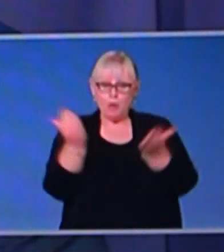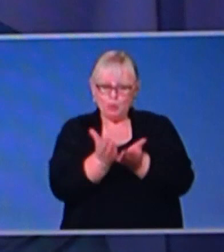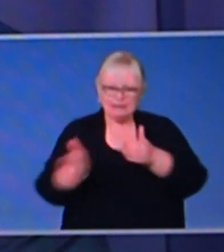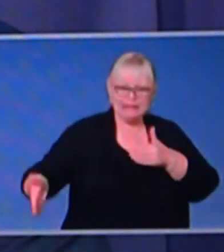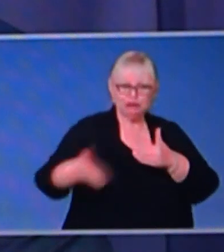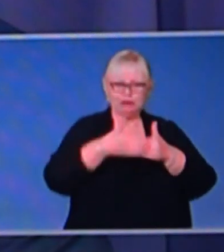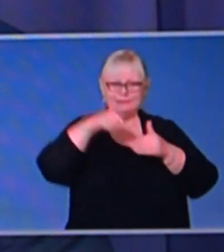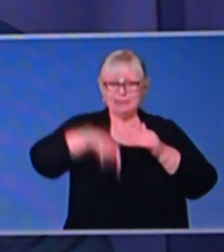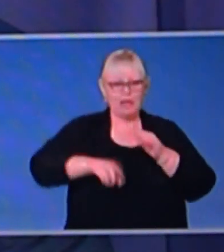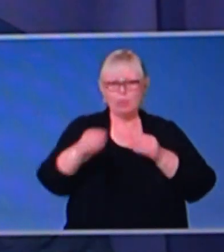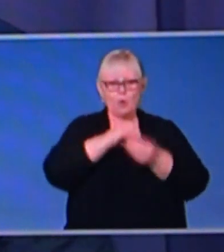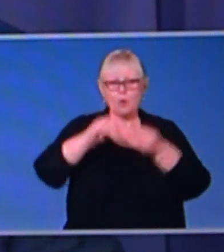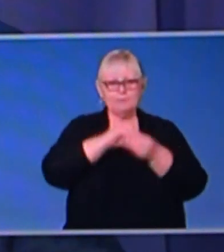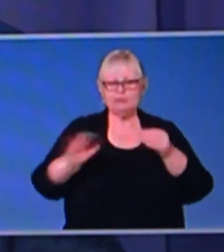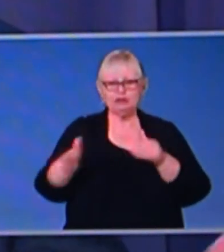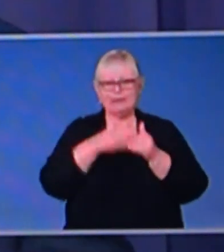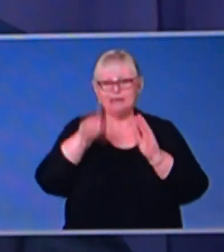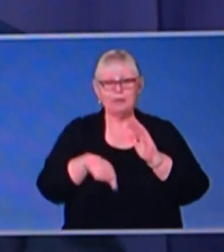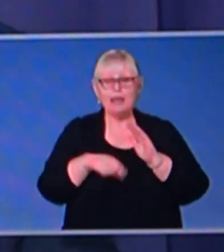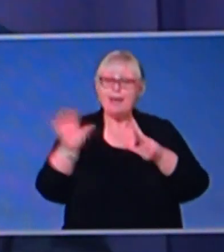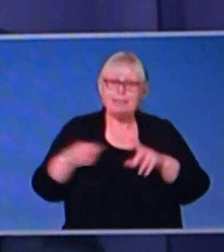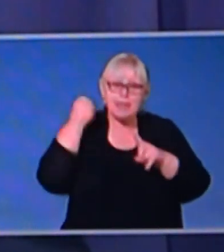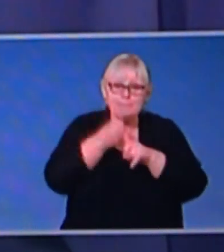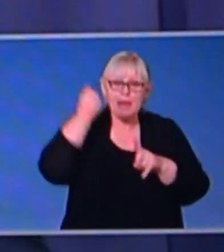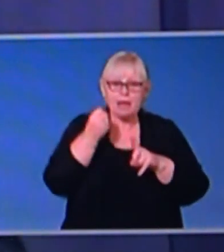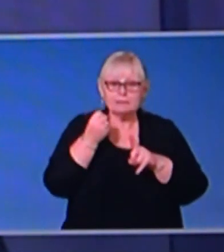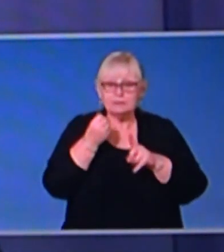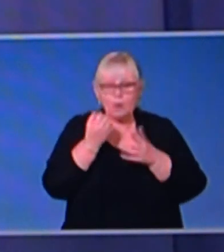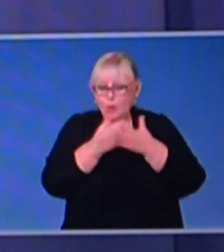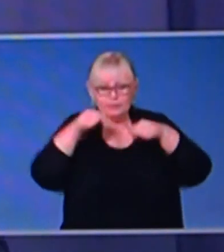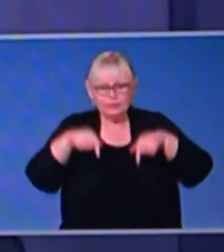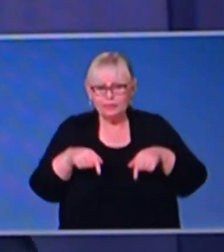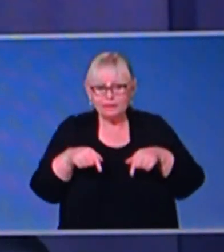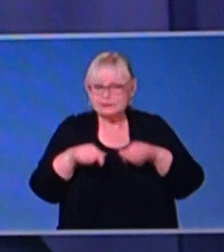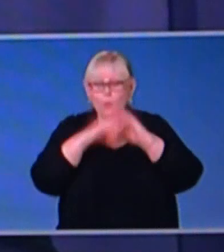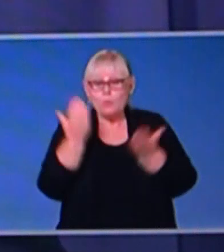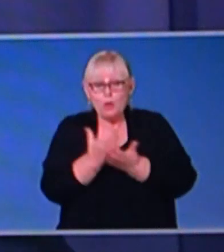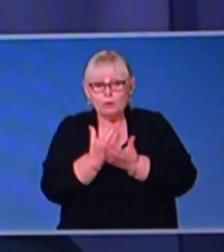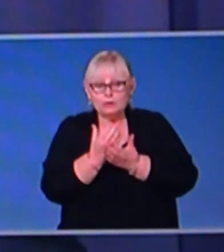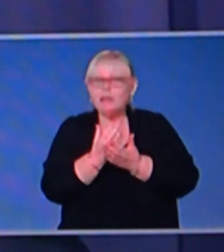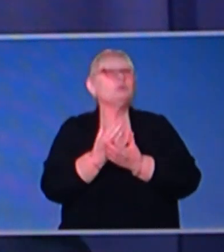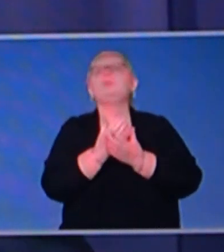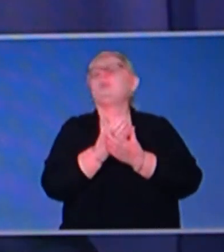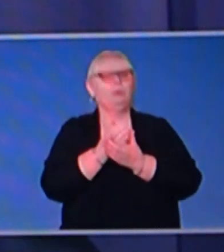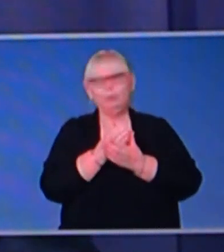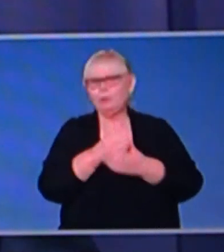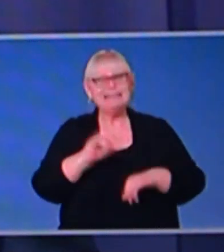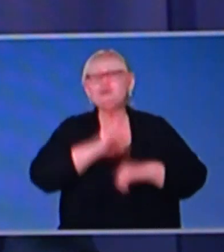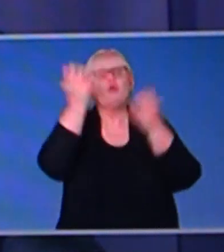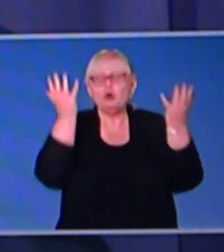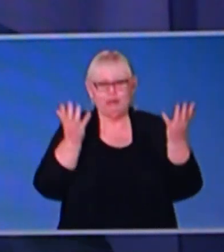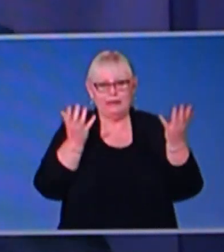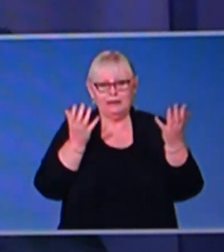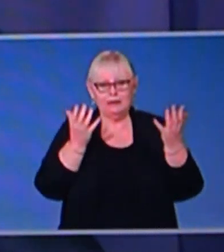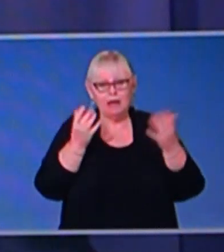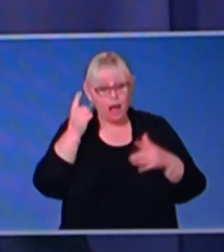economy. The implications and impacts of this are extraordinary. Now, it would seem